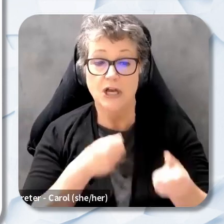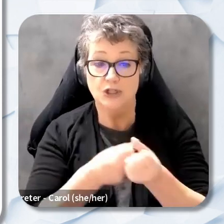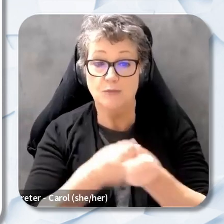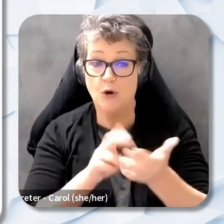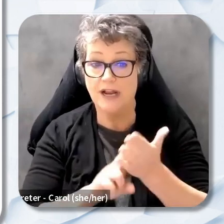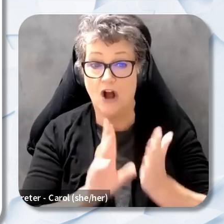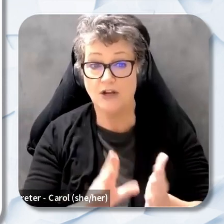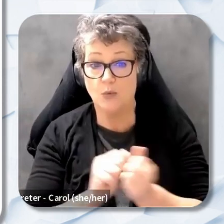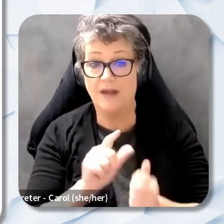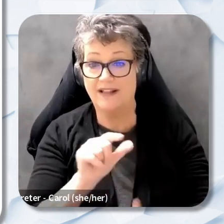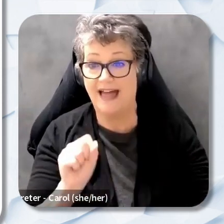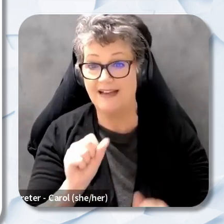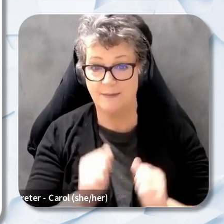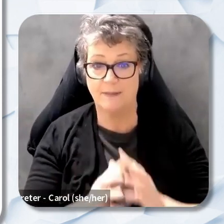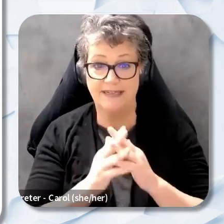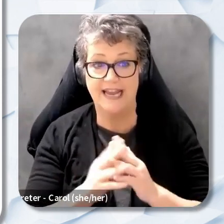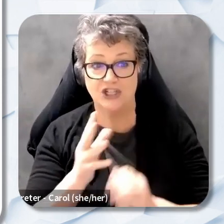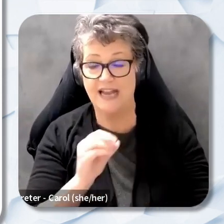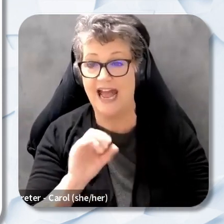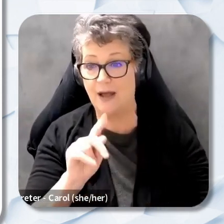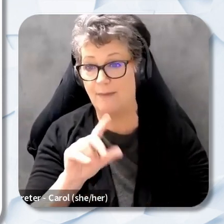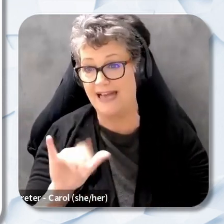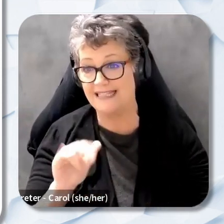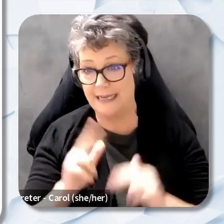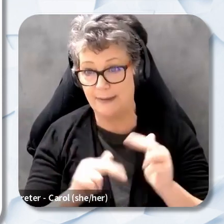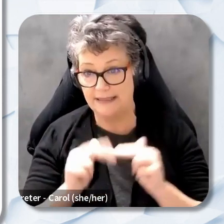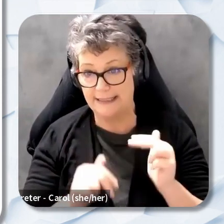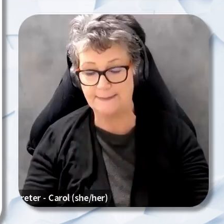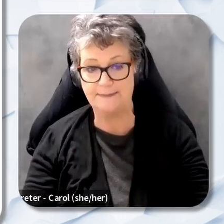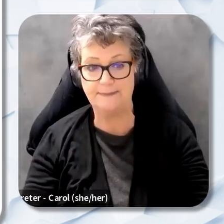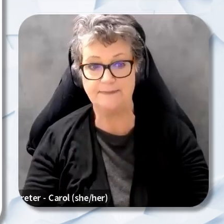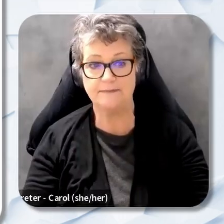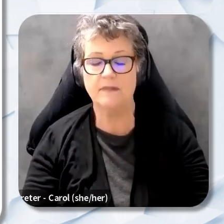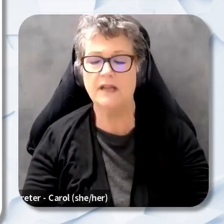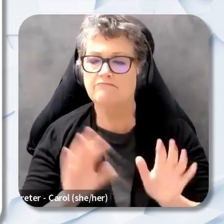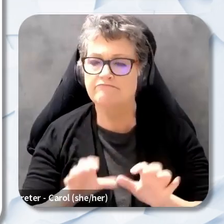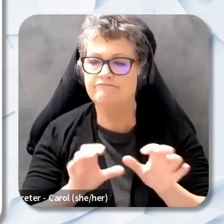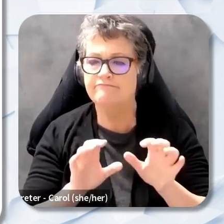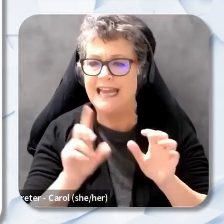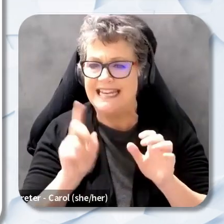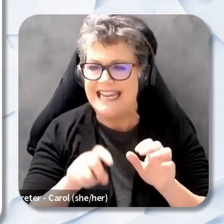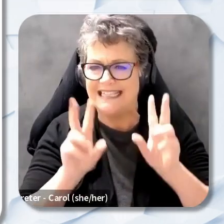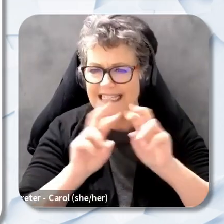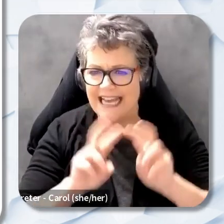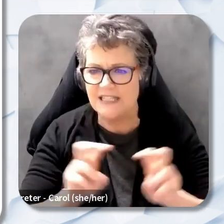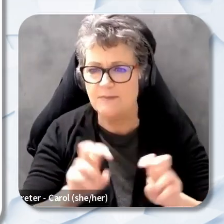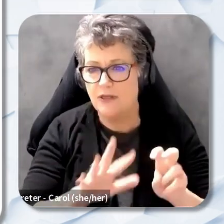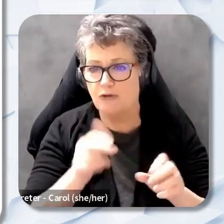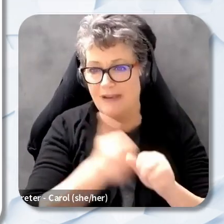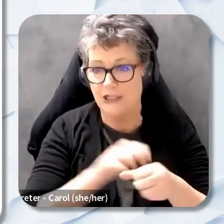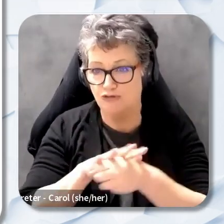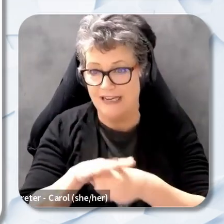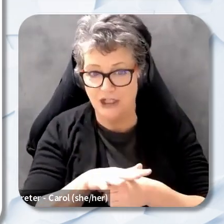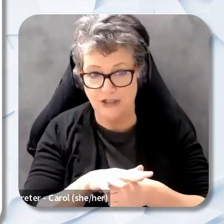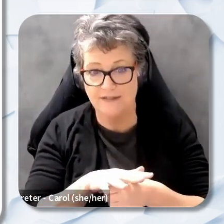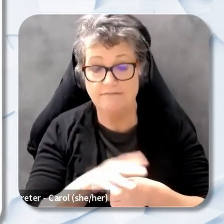supporting contractors with class implementation and capacity building, conducting needs assessments throughout each region.